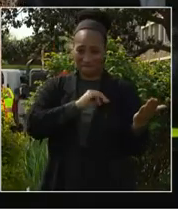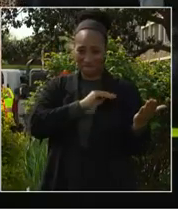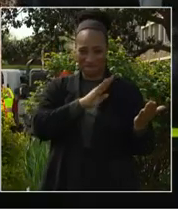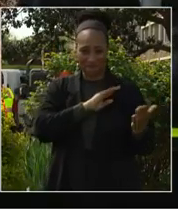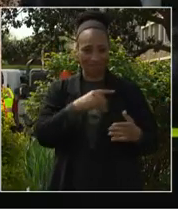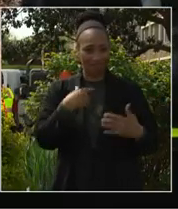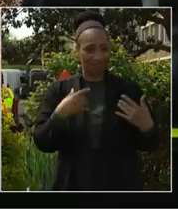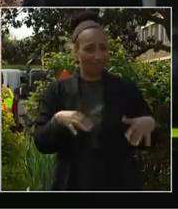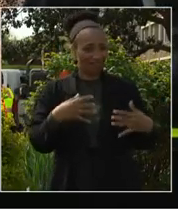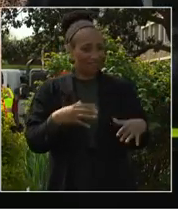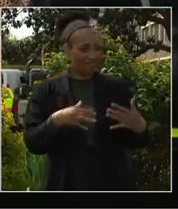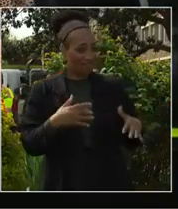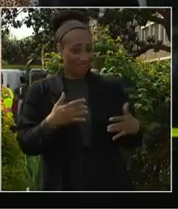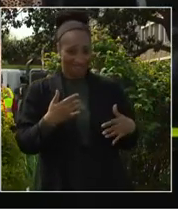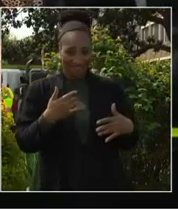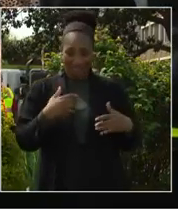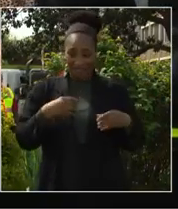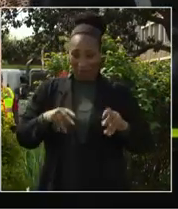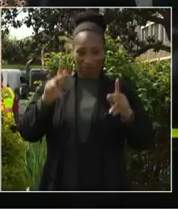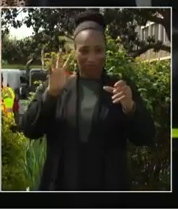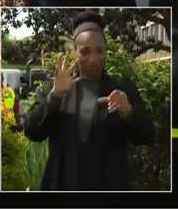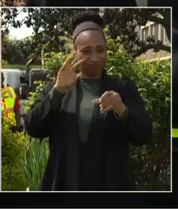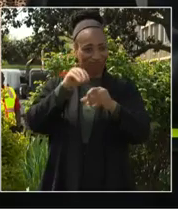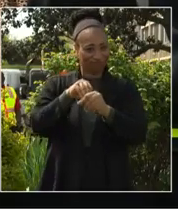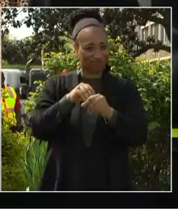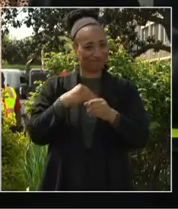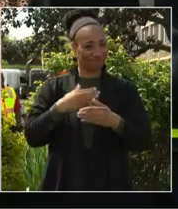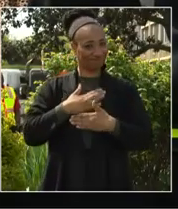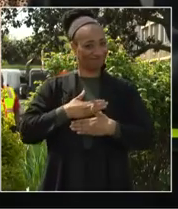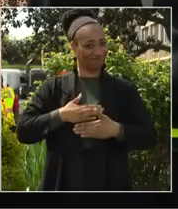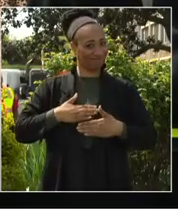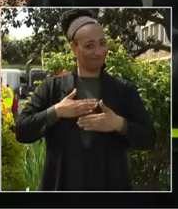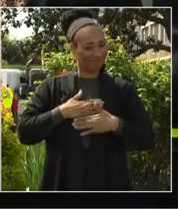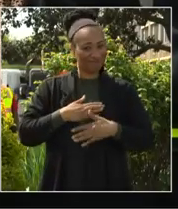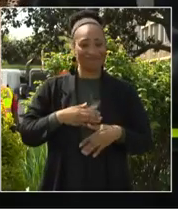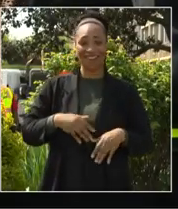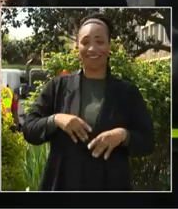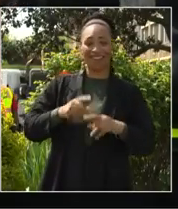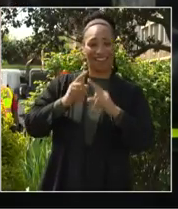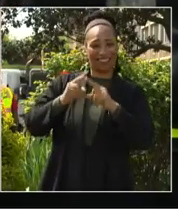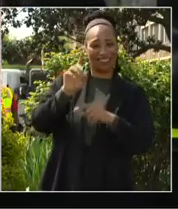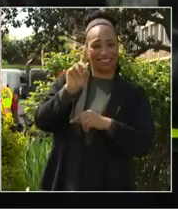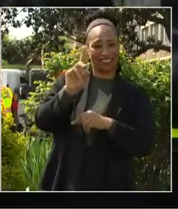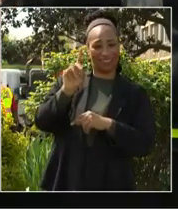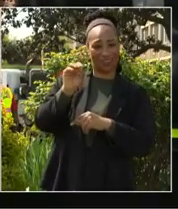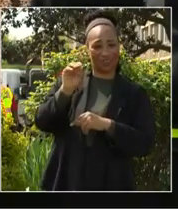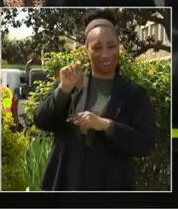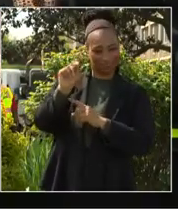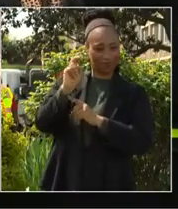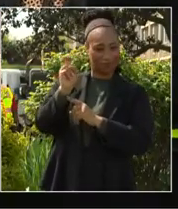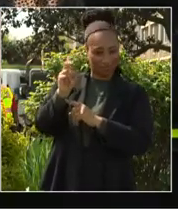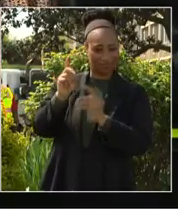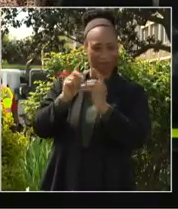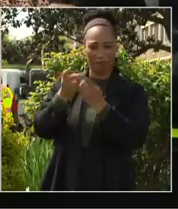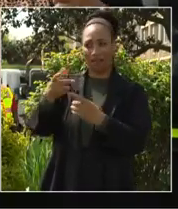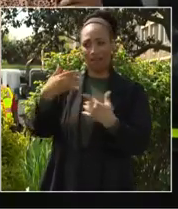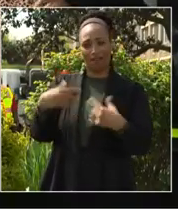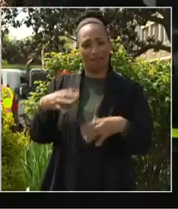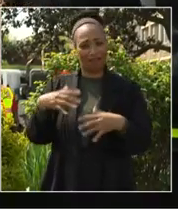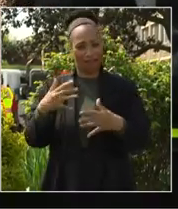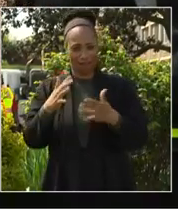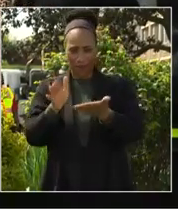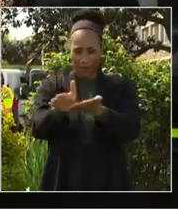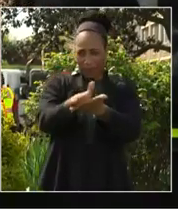DDOT's Operation Smooth Streets. By partnering with DDOT and our neighboring utilities to streamline the process for repaving